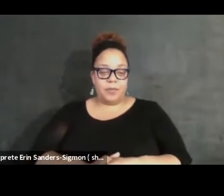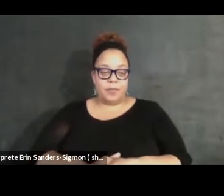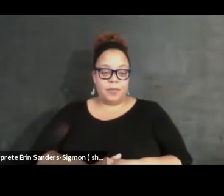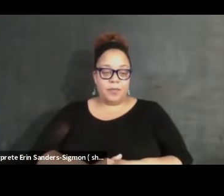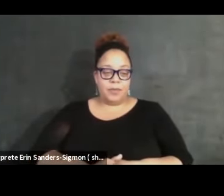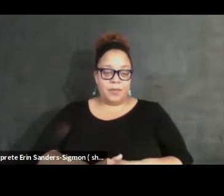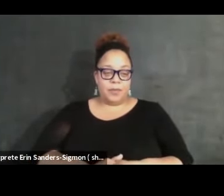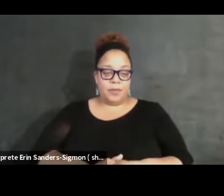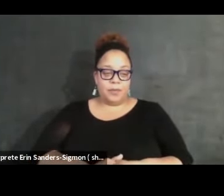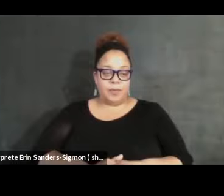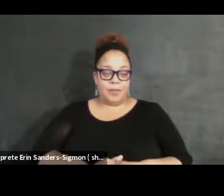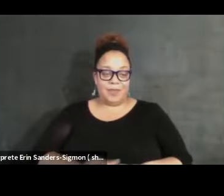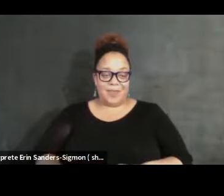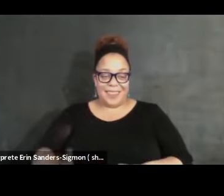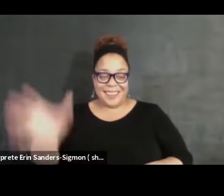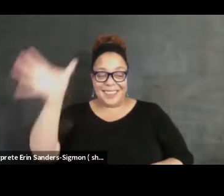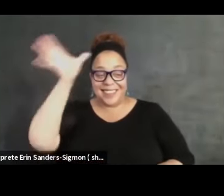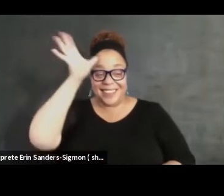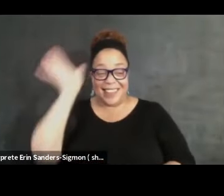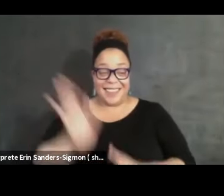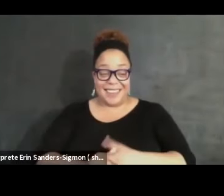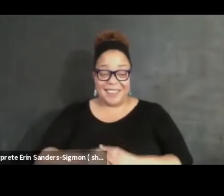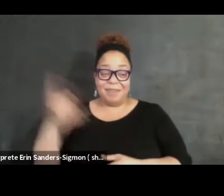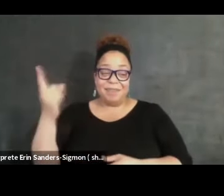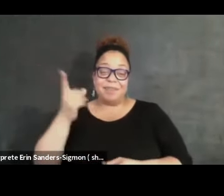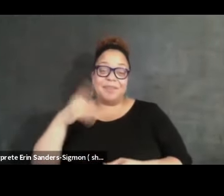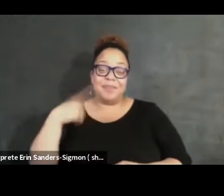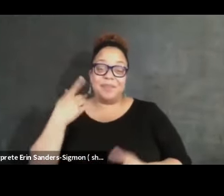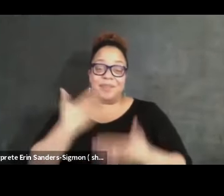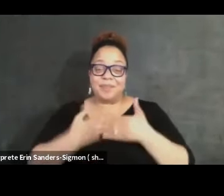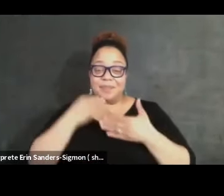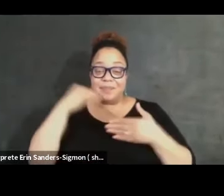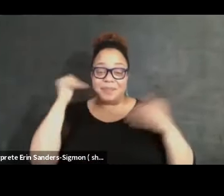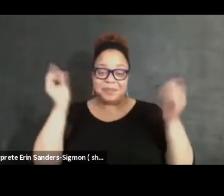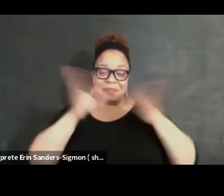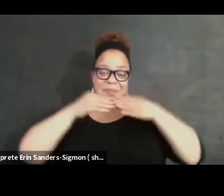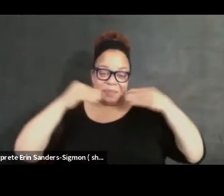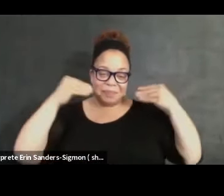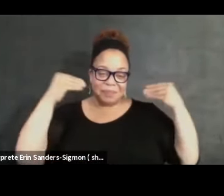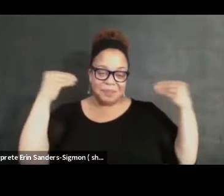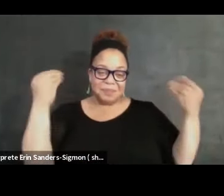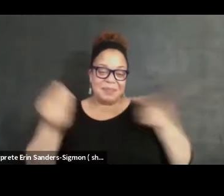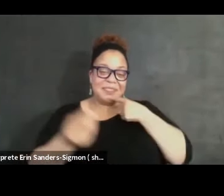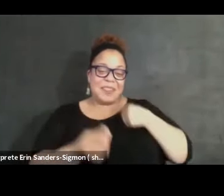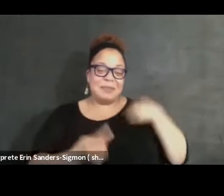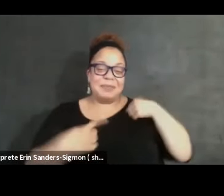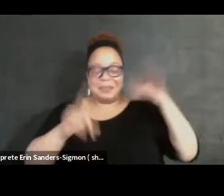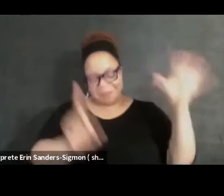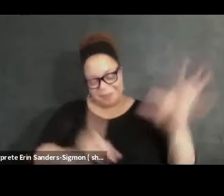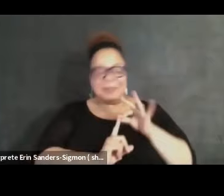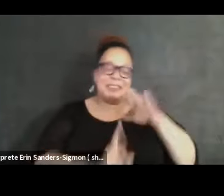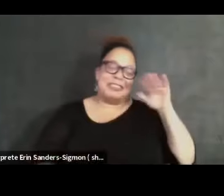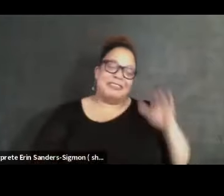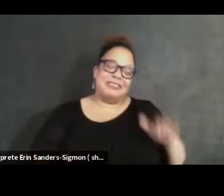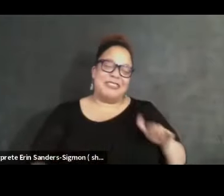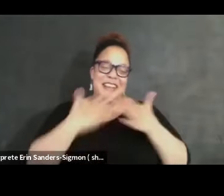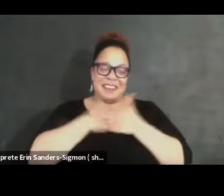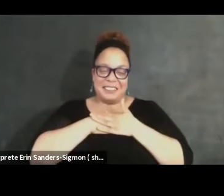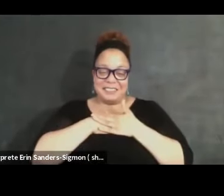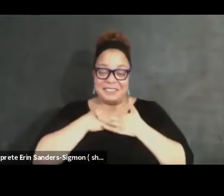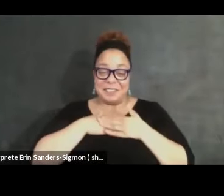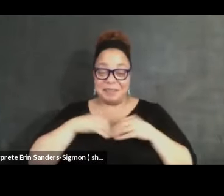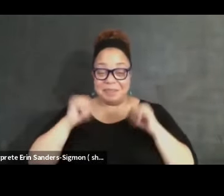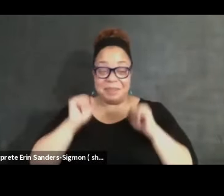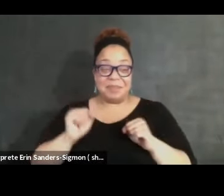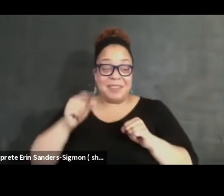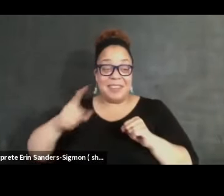Daddy always comes home with a smile, tells me I'm his special child. That's why he risks his life to protect and serve. My life may